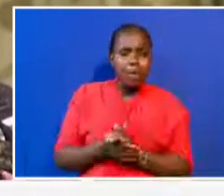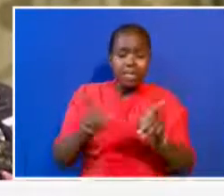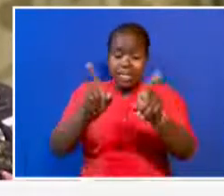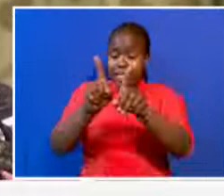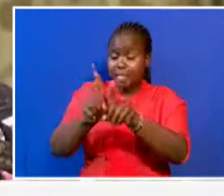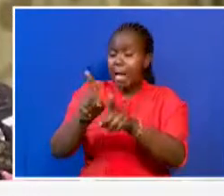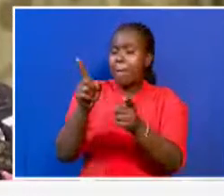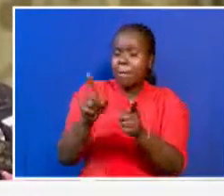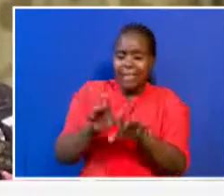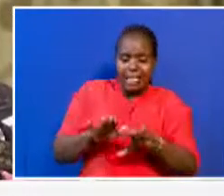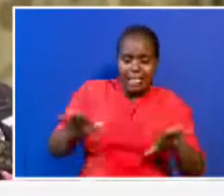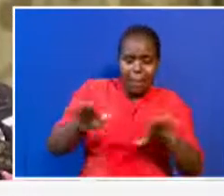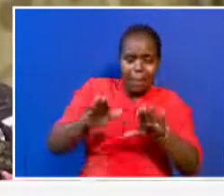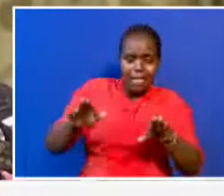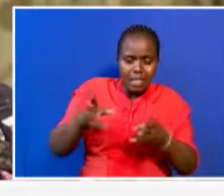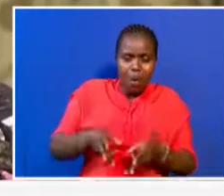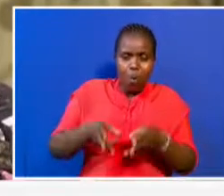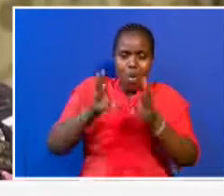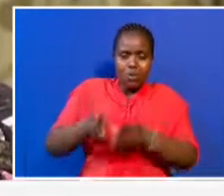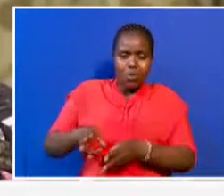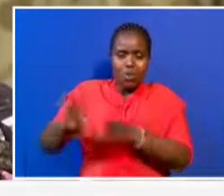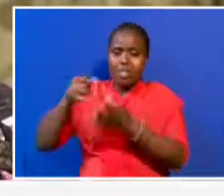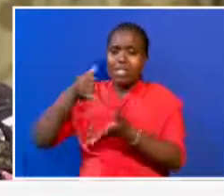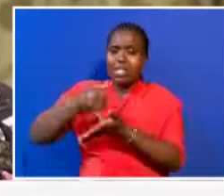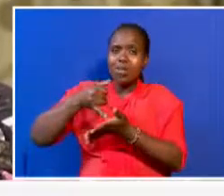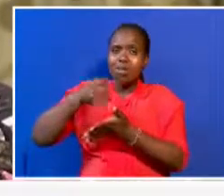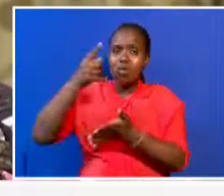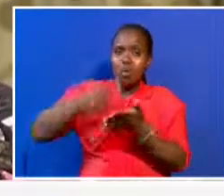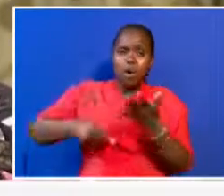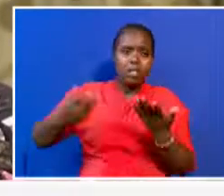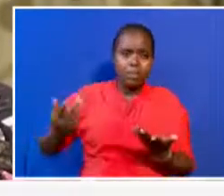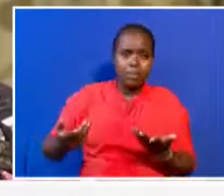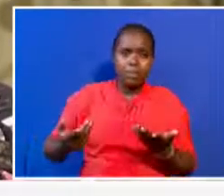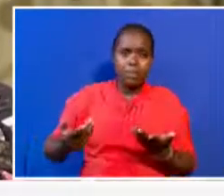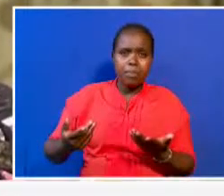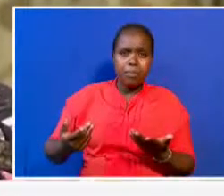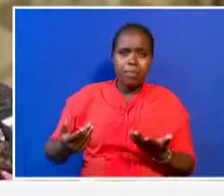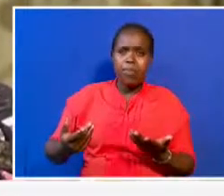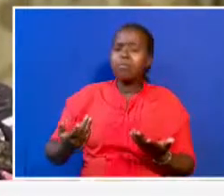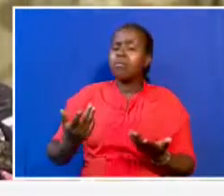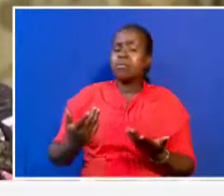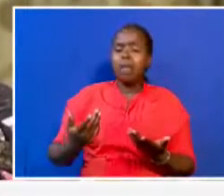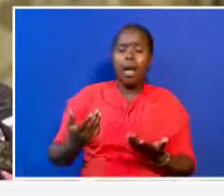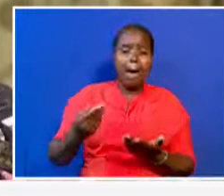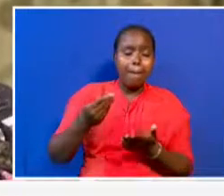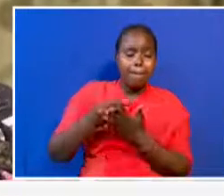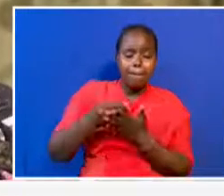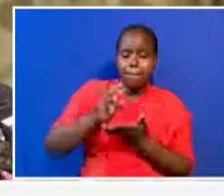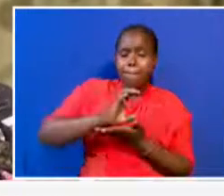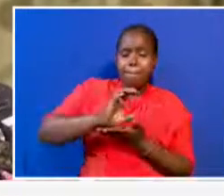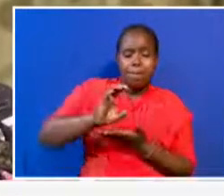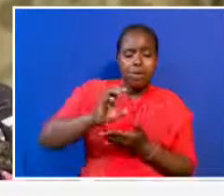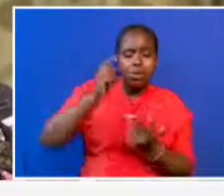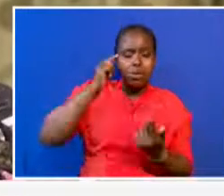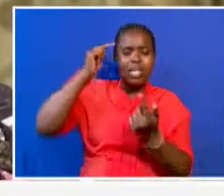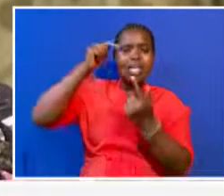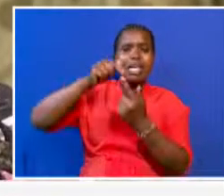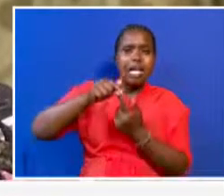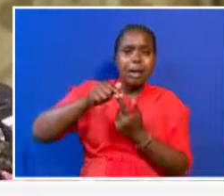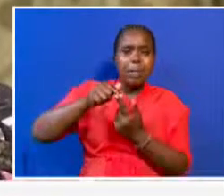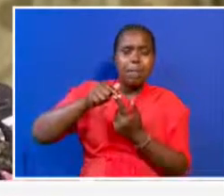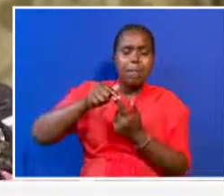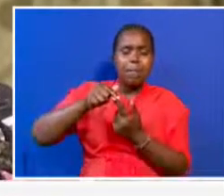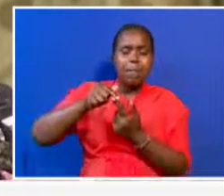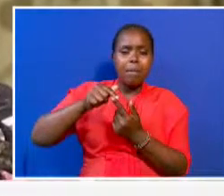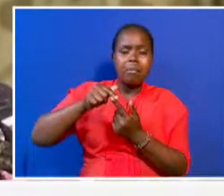of the stabilization measures we have taken include the credit guarantee scheme that is targeting the persons